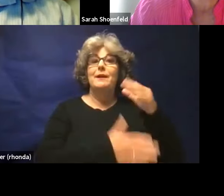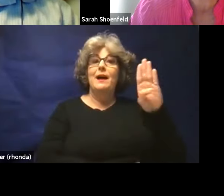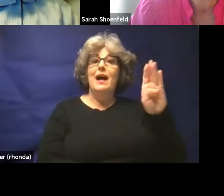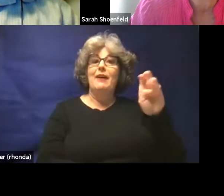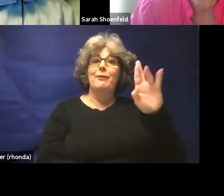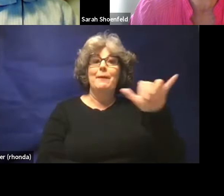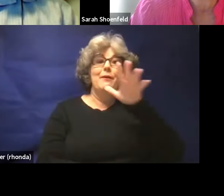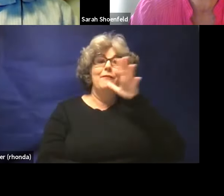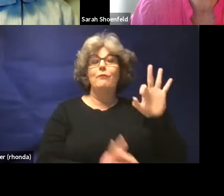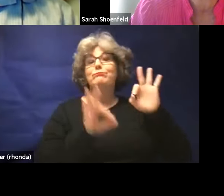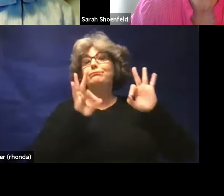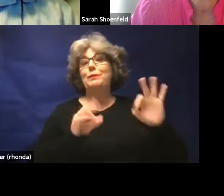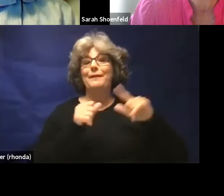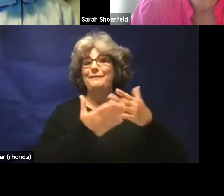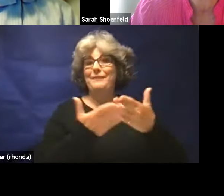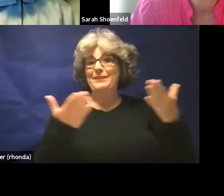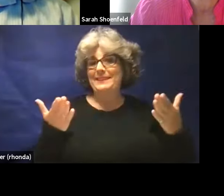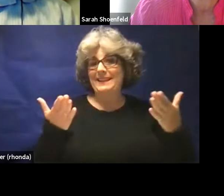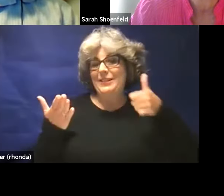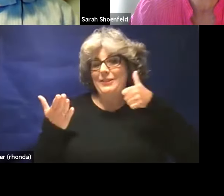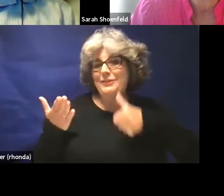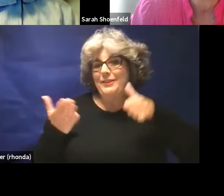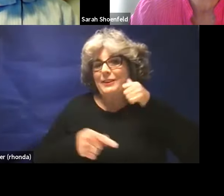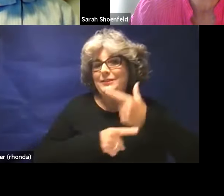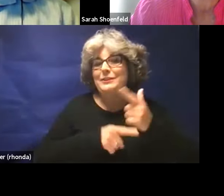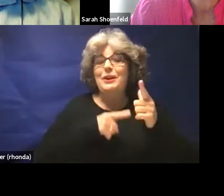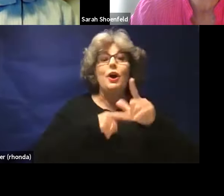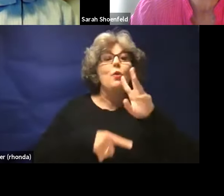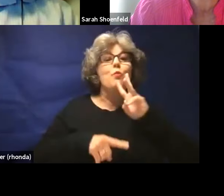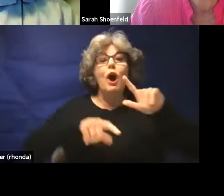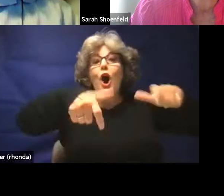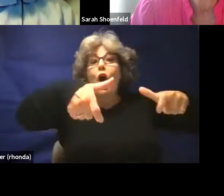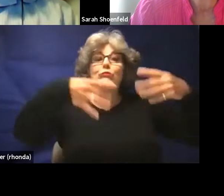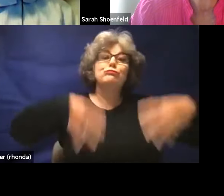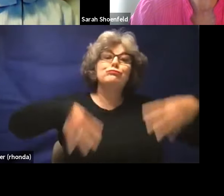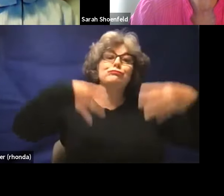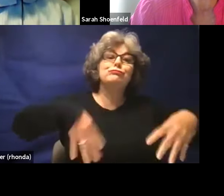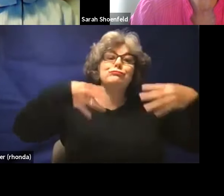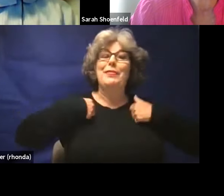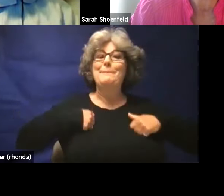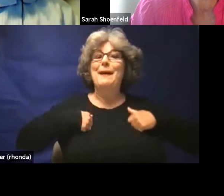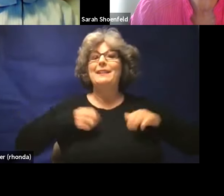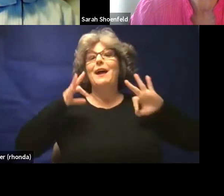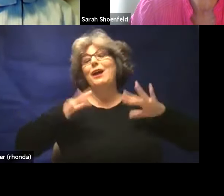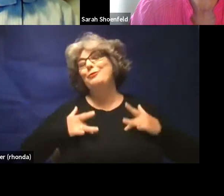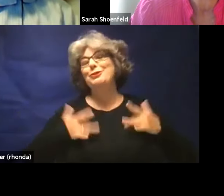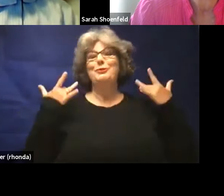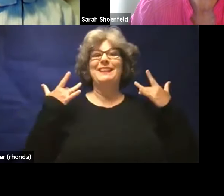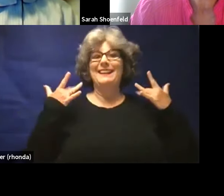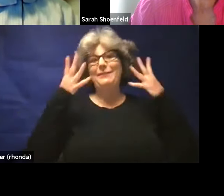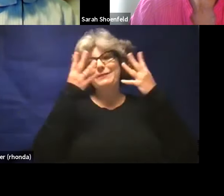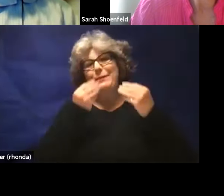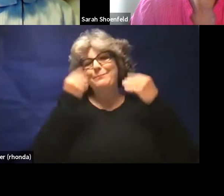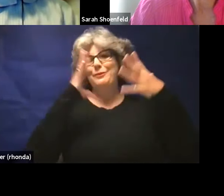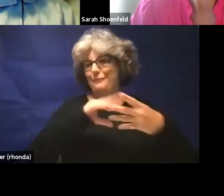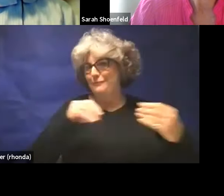Farm. And she said the first thing that she and her sister did was go run the water in the bathtub. And it was just thrilling, you know, it was beautiful.